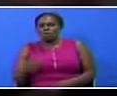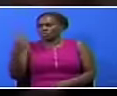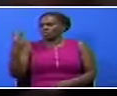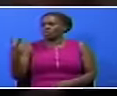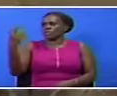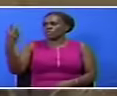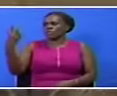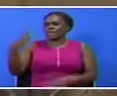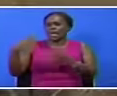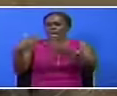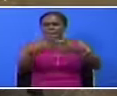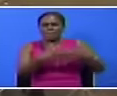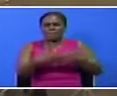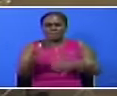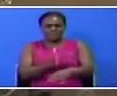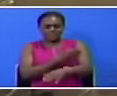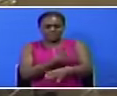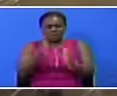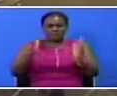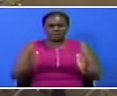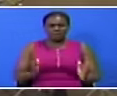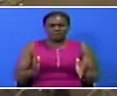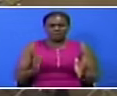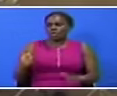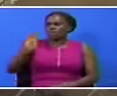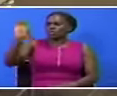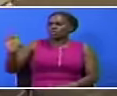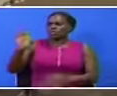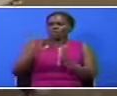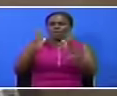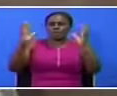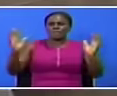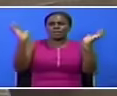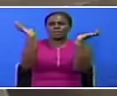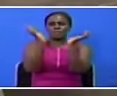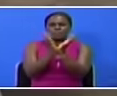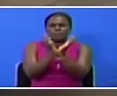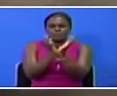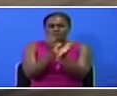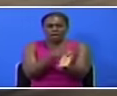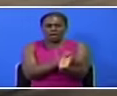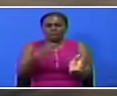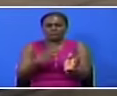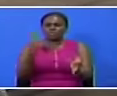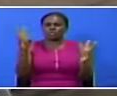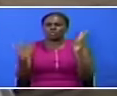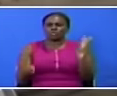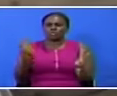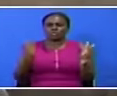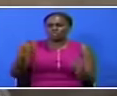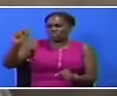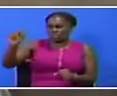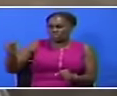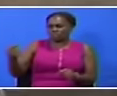American singer, at the Manchester Arena, Europe's largest indoor arena with a capacity of 22,000